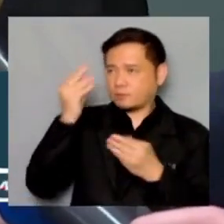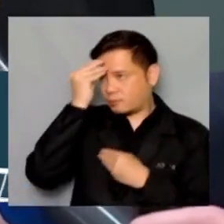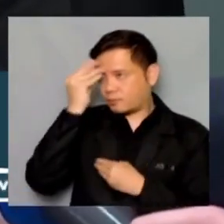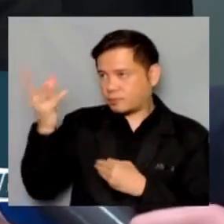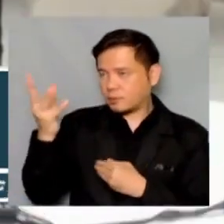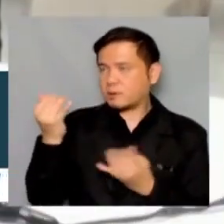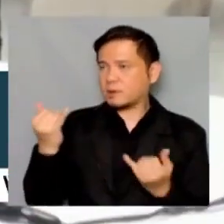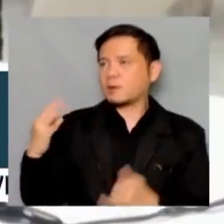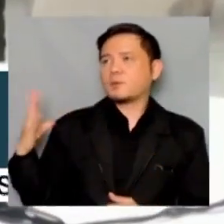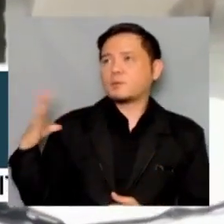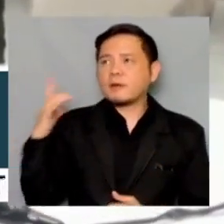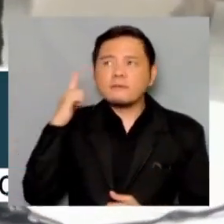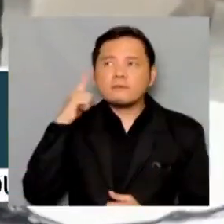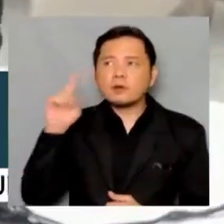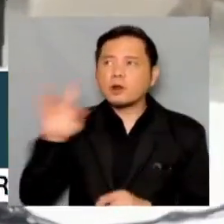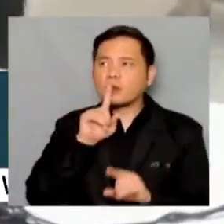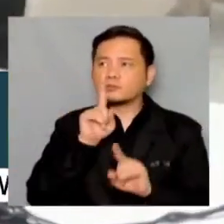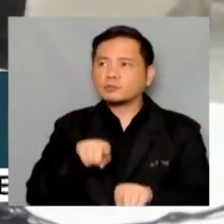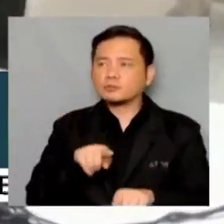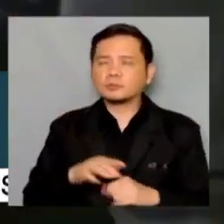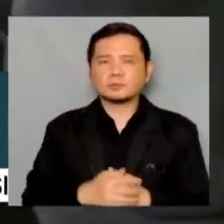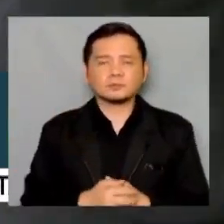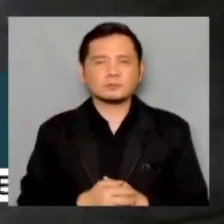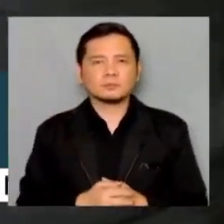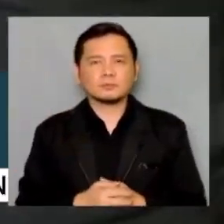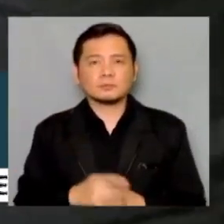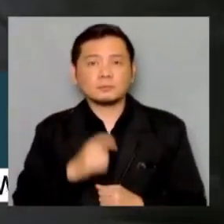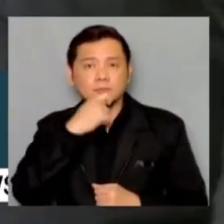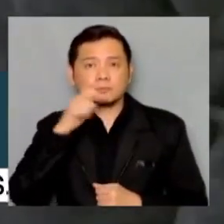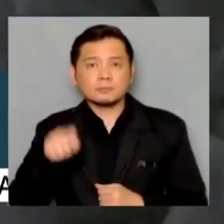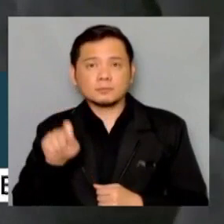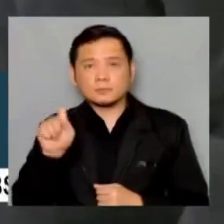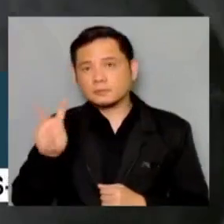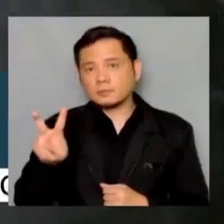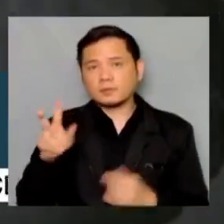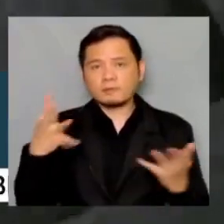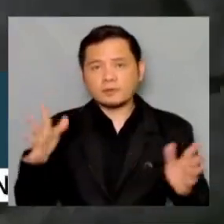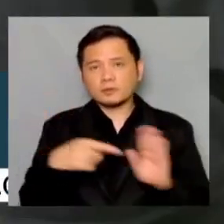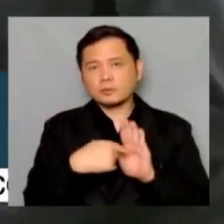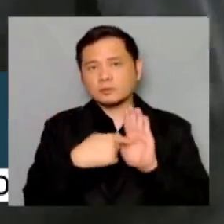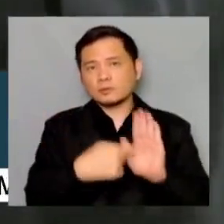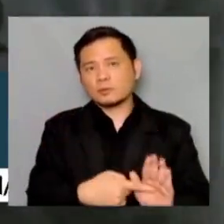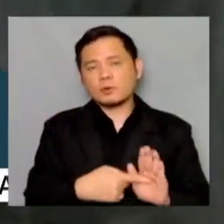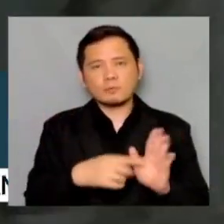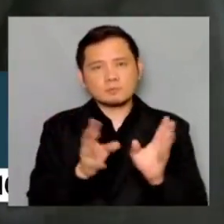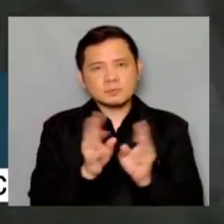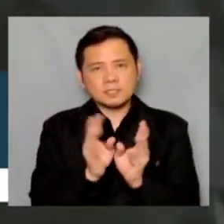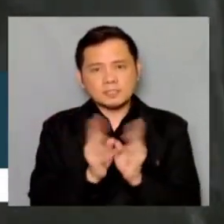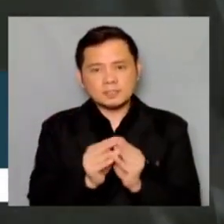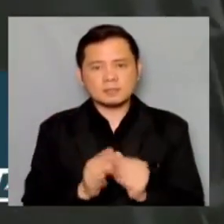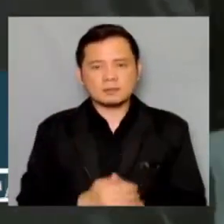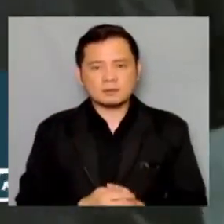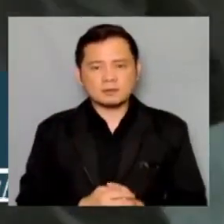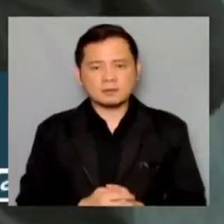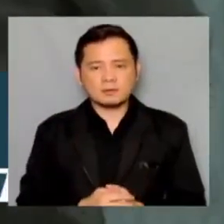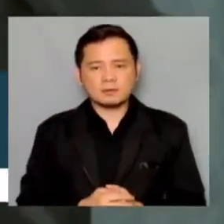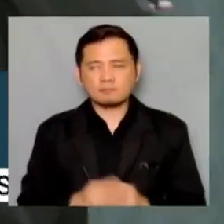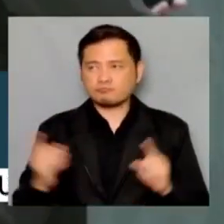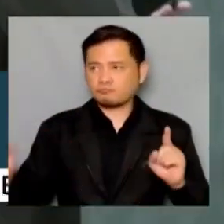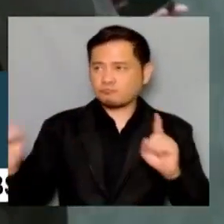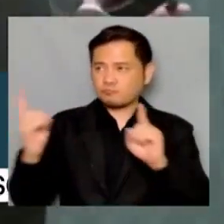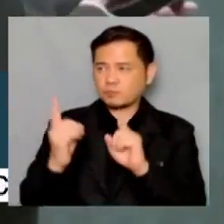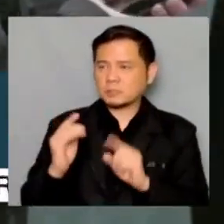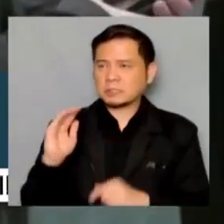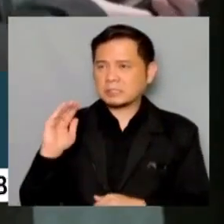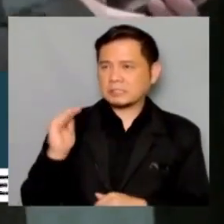answer. Ukrainian television reported the face-to-face talks in Istanbul began with a cold welcome. But their resumption